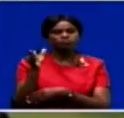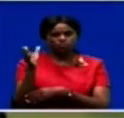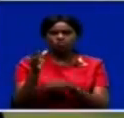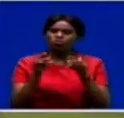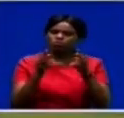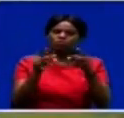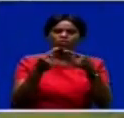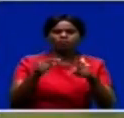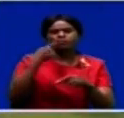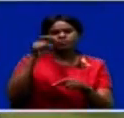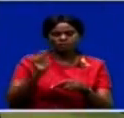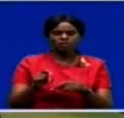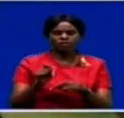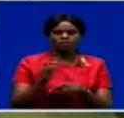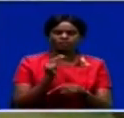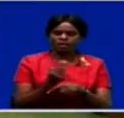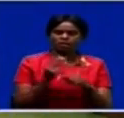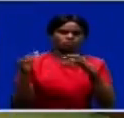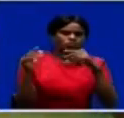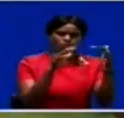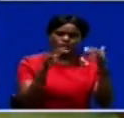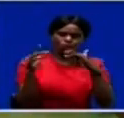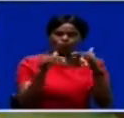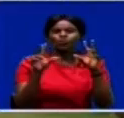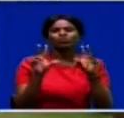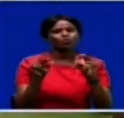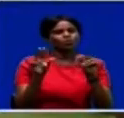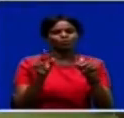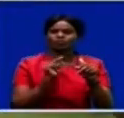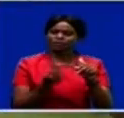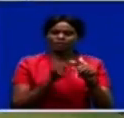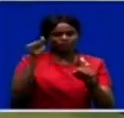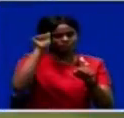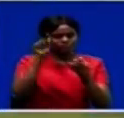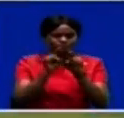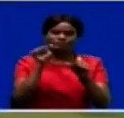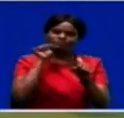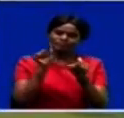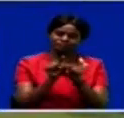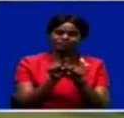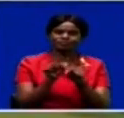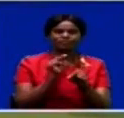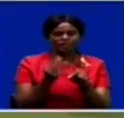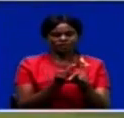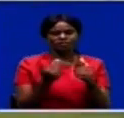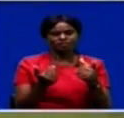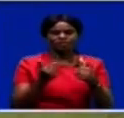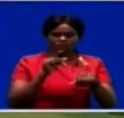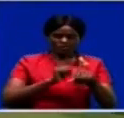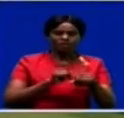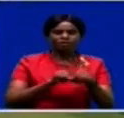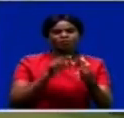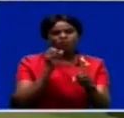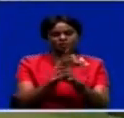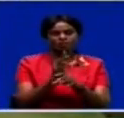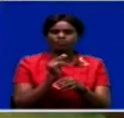be. We are not at war. We are brothers and sisters. We are together in this. We